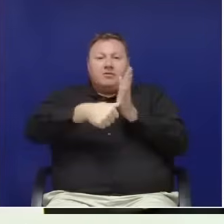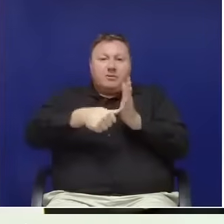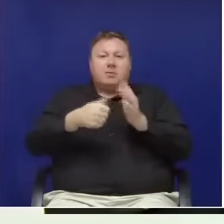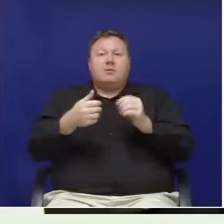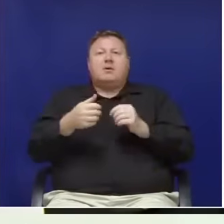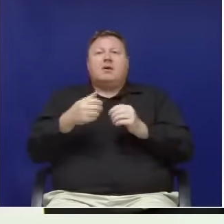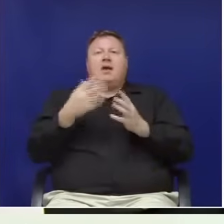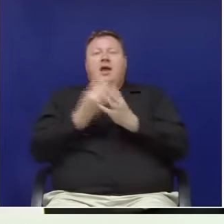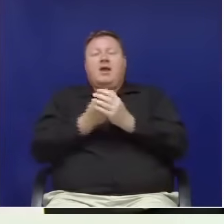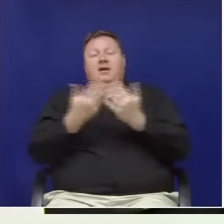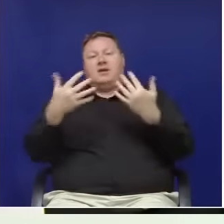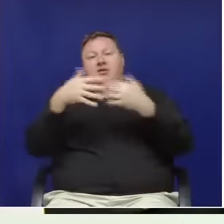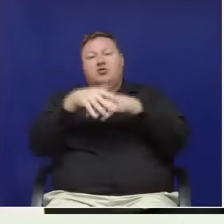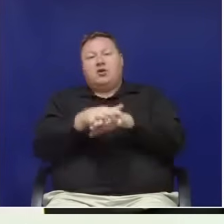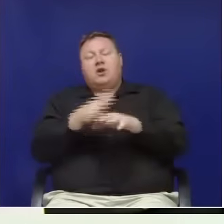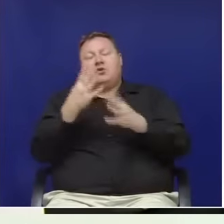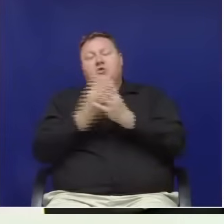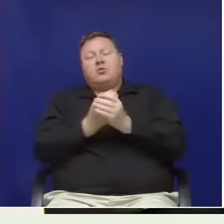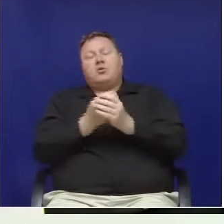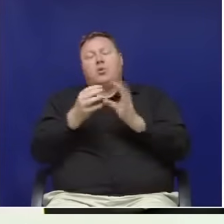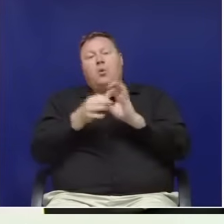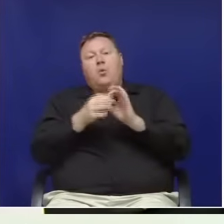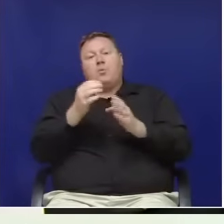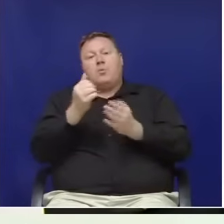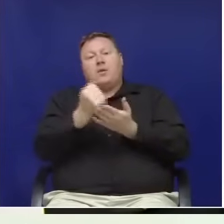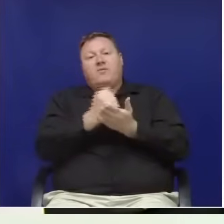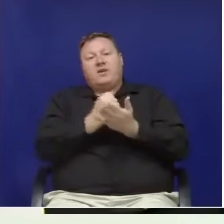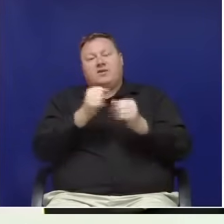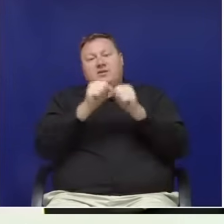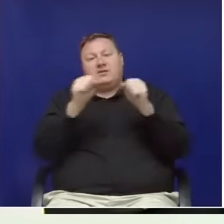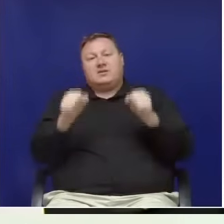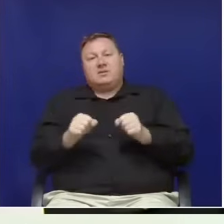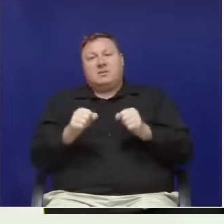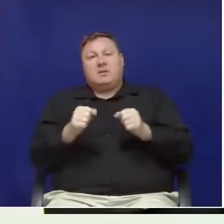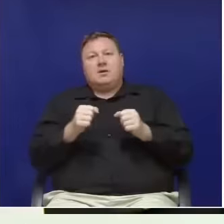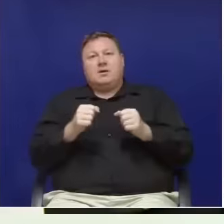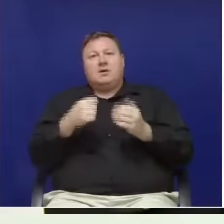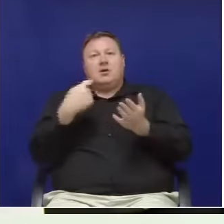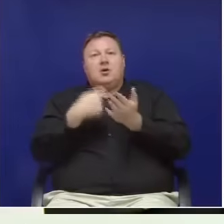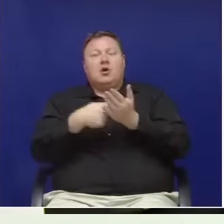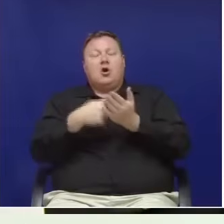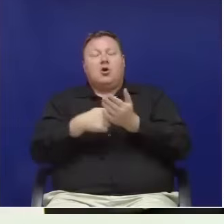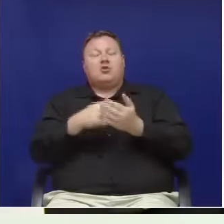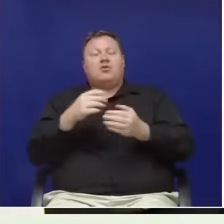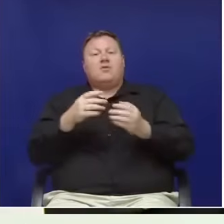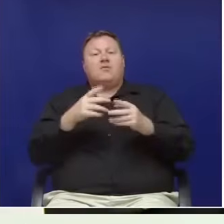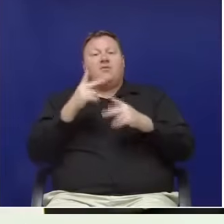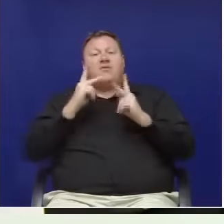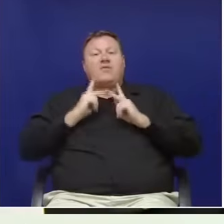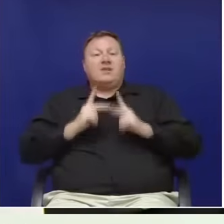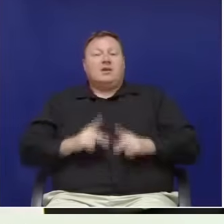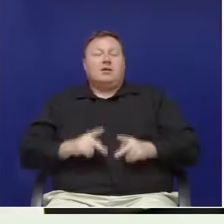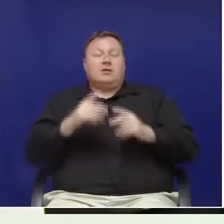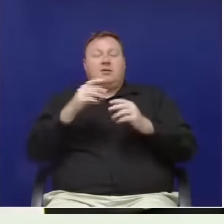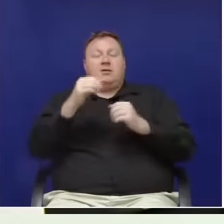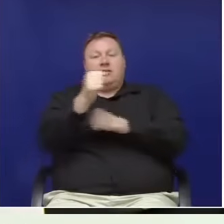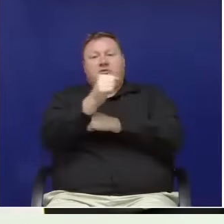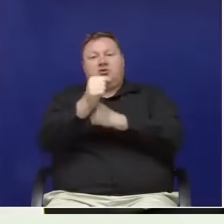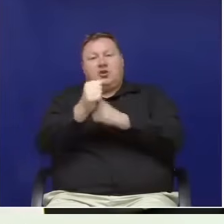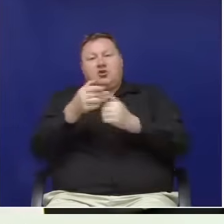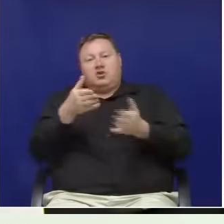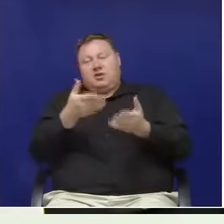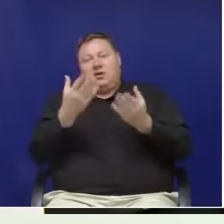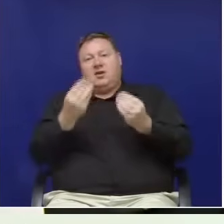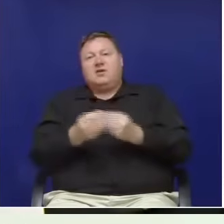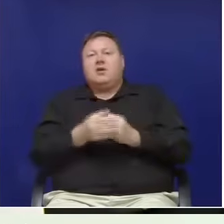existing integration with Home Affairs systems to carry the costs of the physical infrastructure, while Home Affairs continues